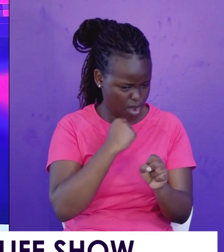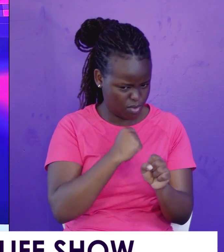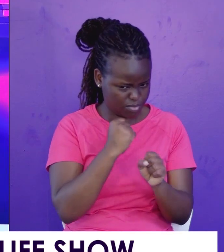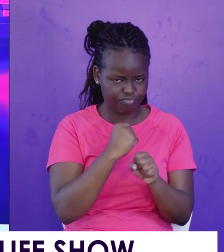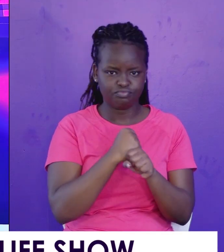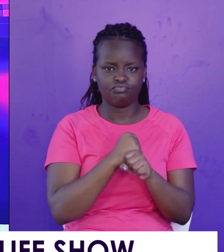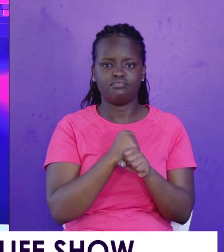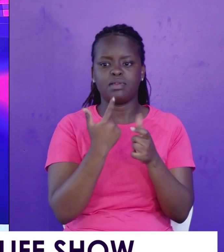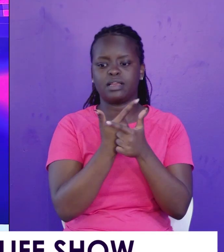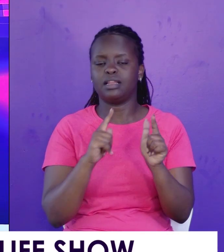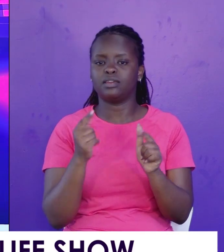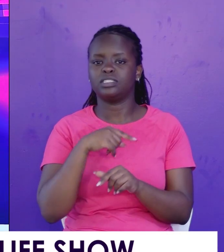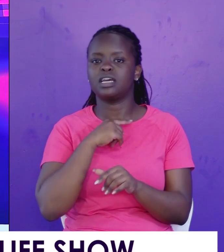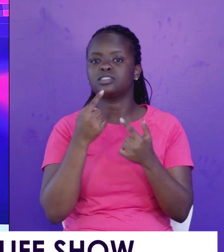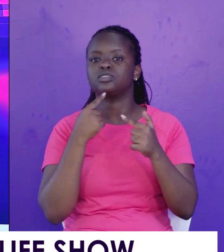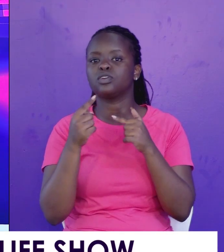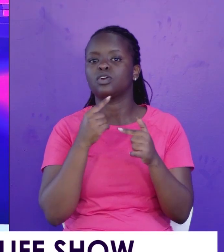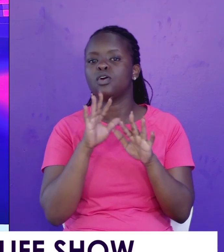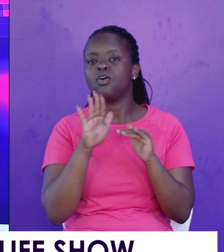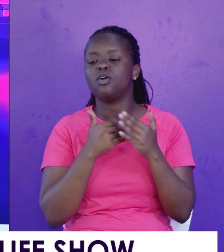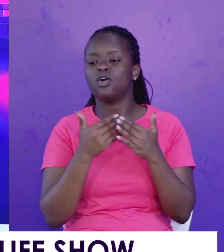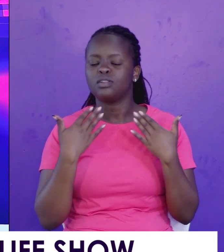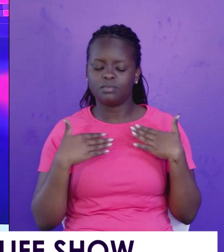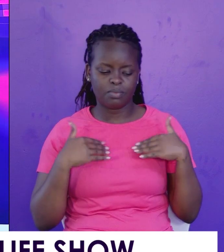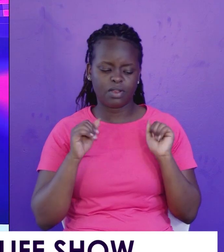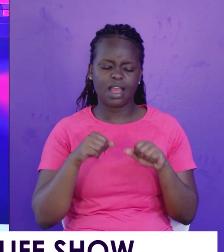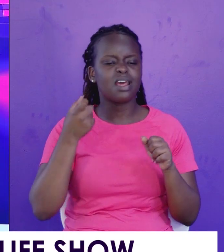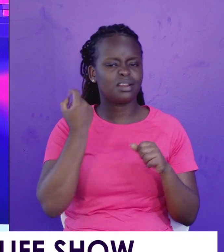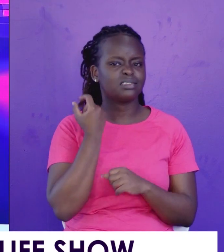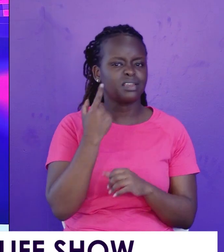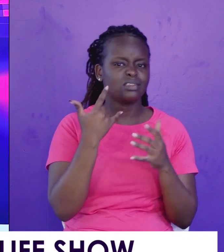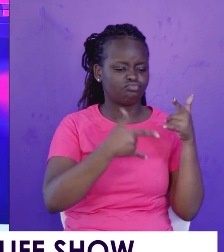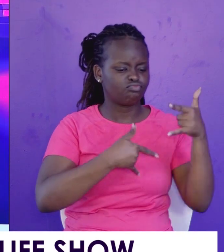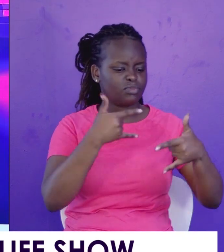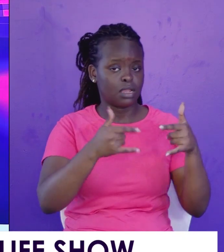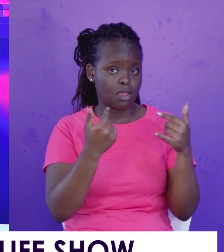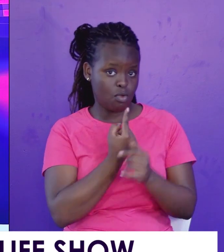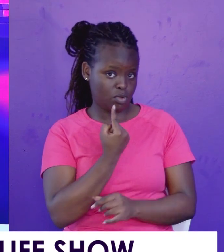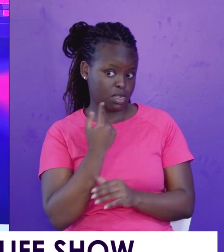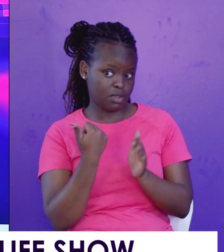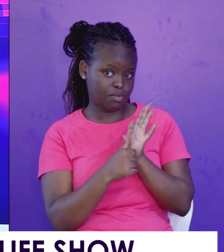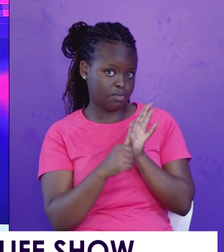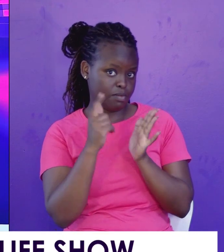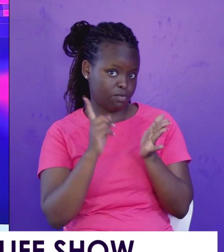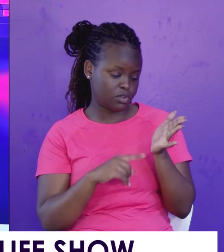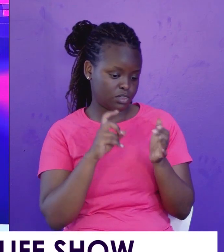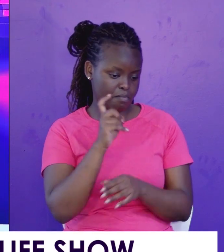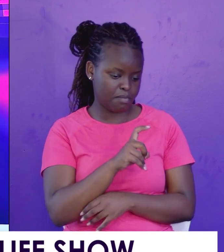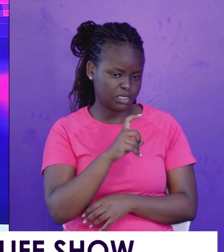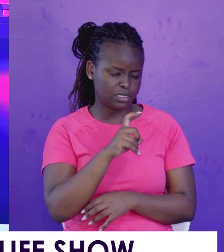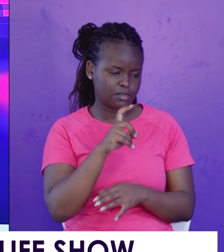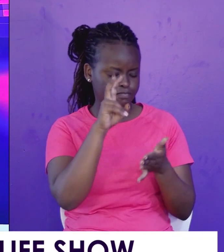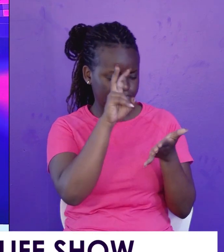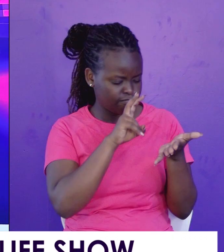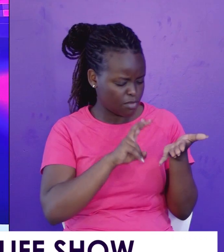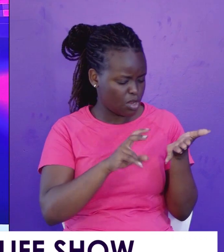become the language we talk, because everybody can plug into Shem. The only problem is that you must look at the vocabulary and ensure